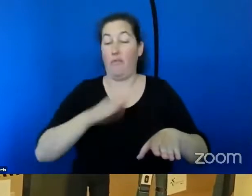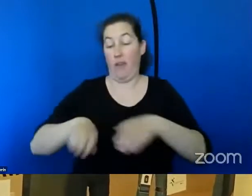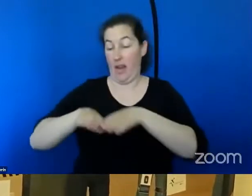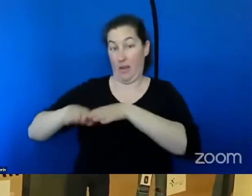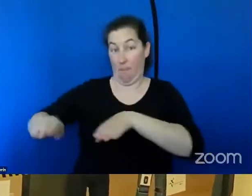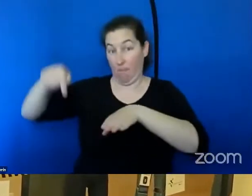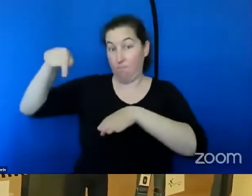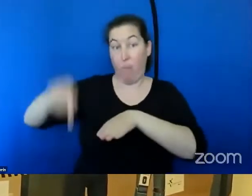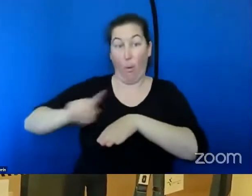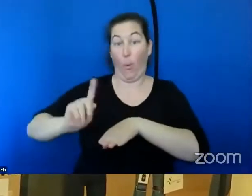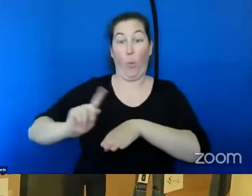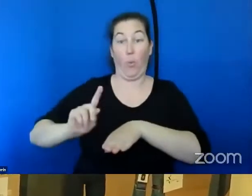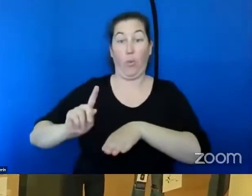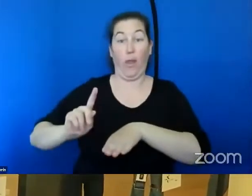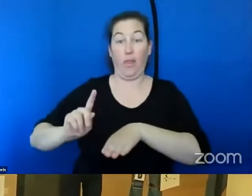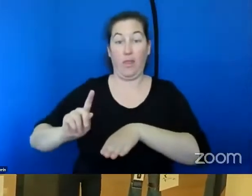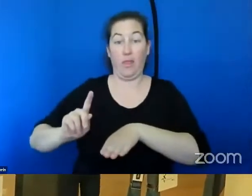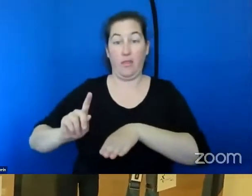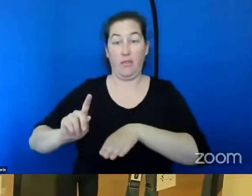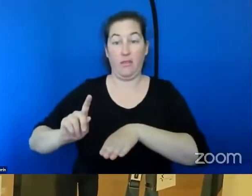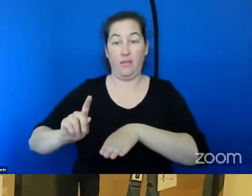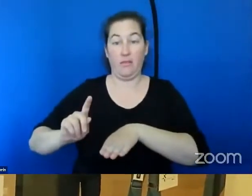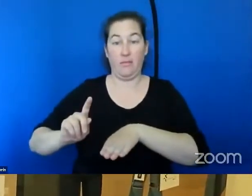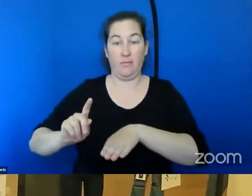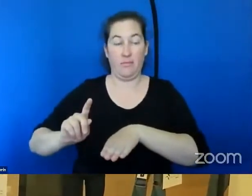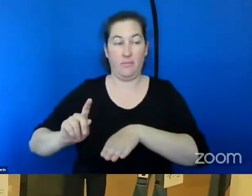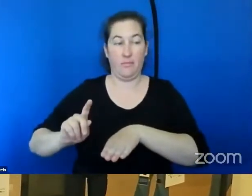That's not the start that Briggs was hoping for.